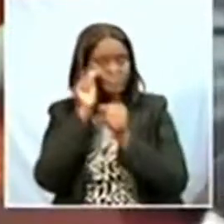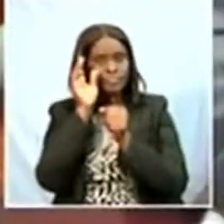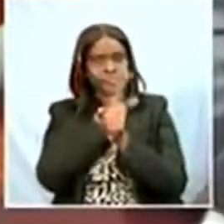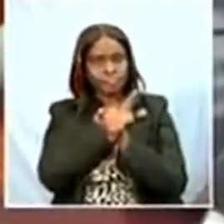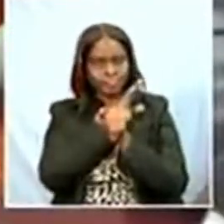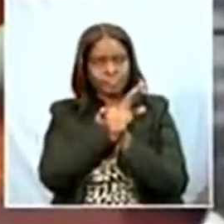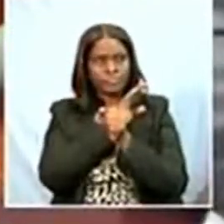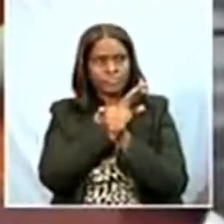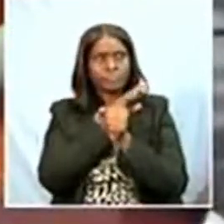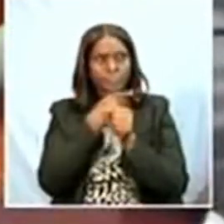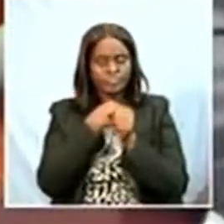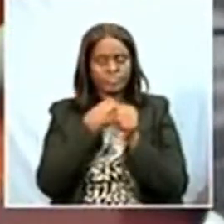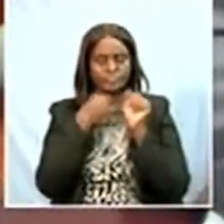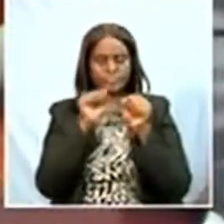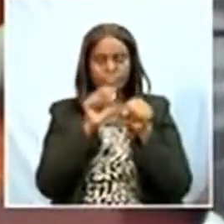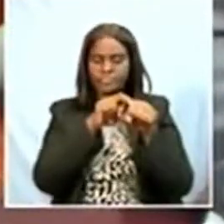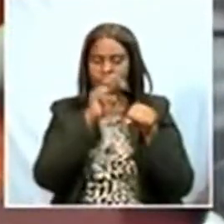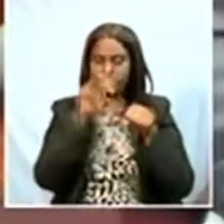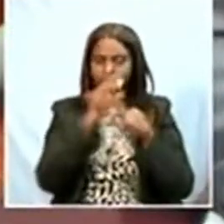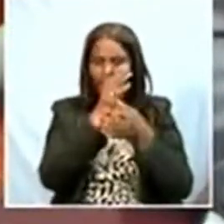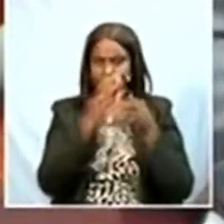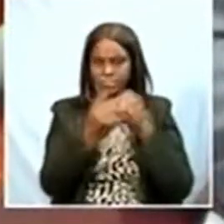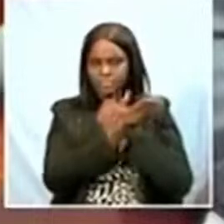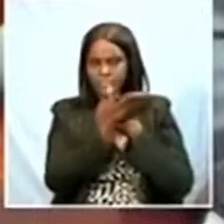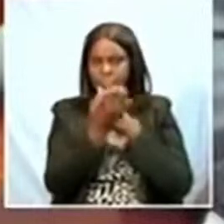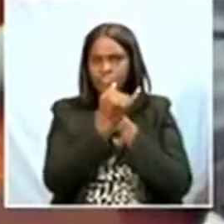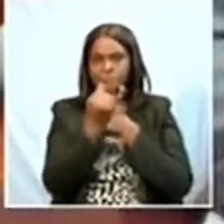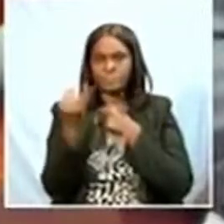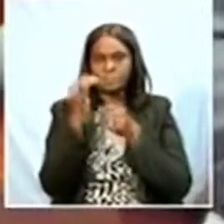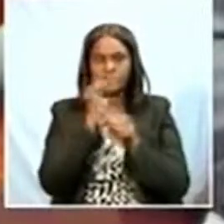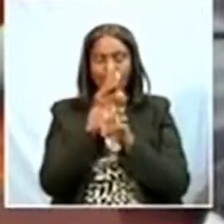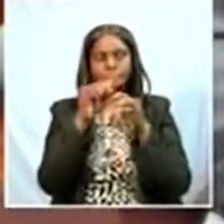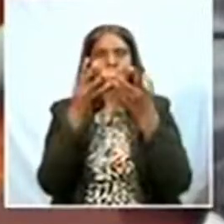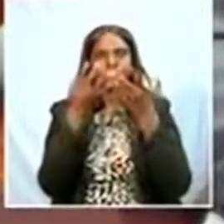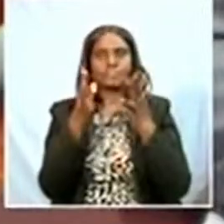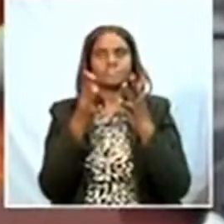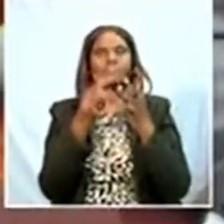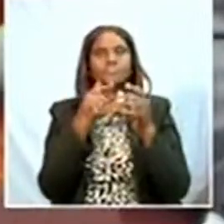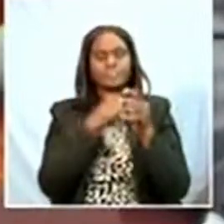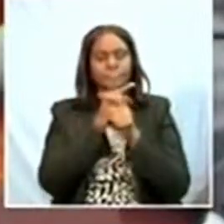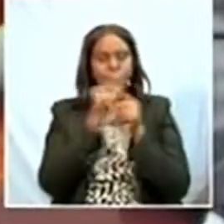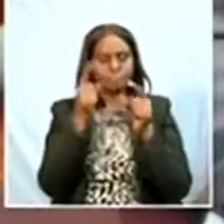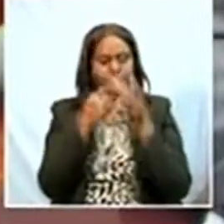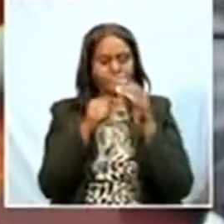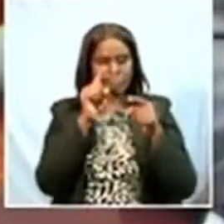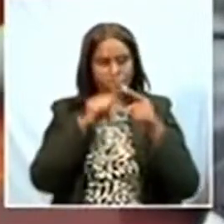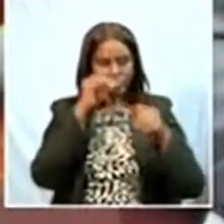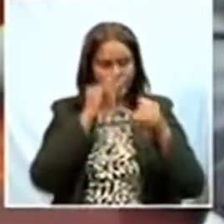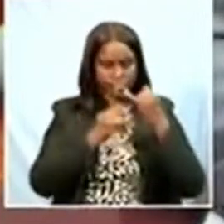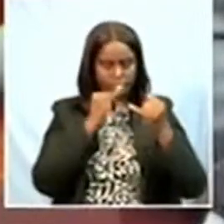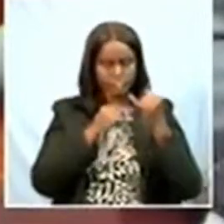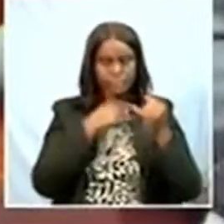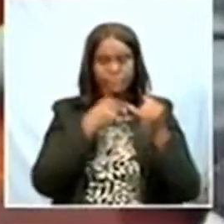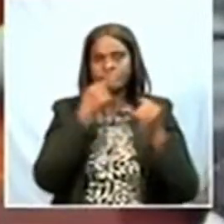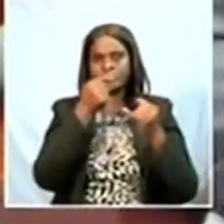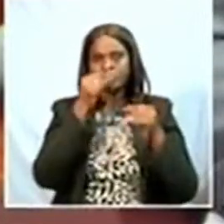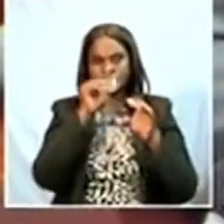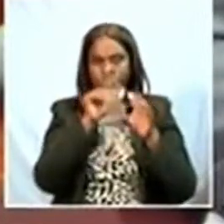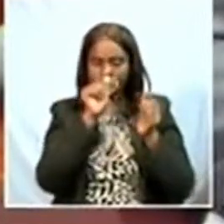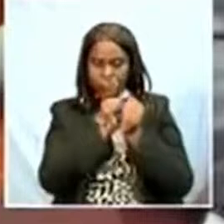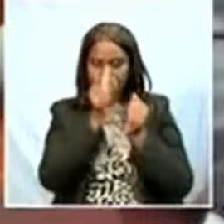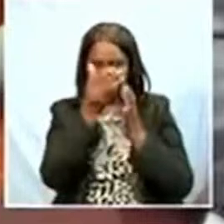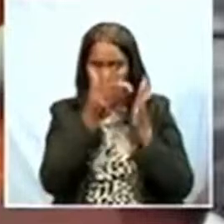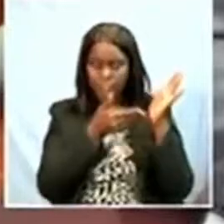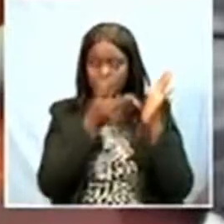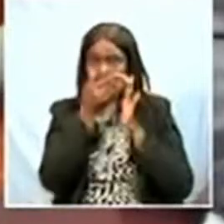I think I can skip some of the issues. I think it's already given. I'll just go to the conclusion and say that in view of the